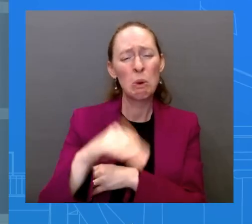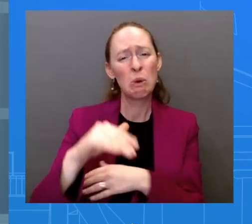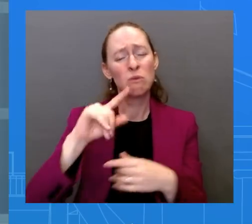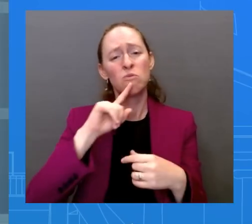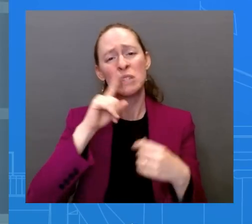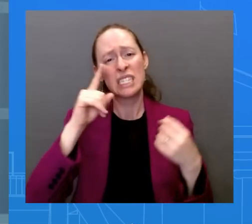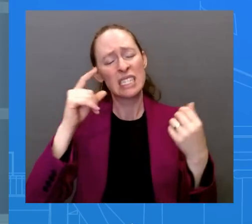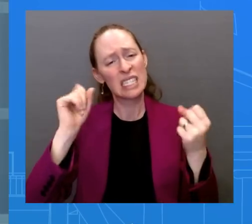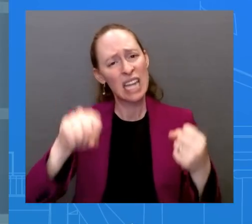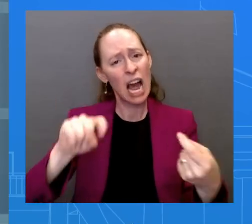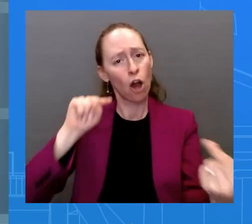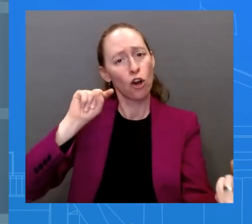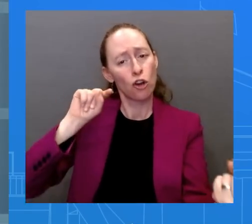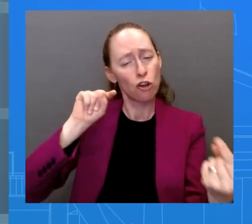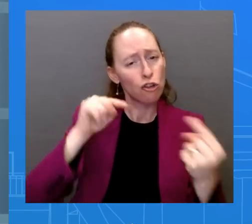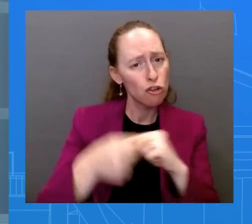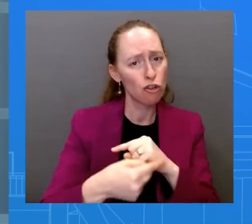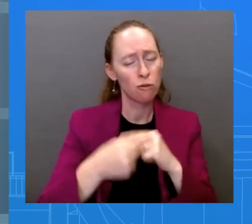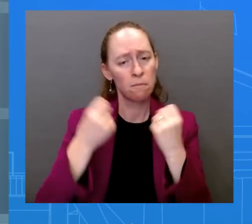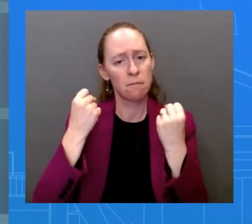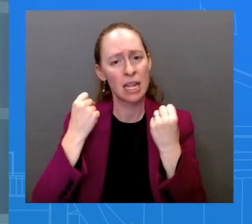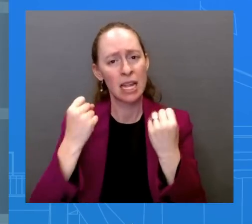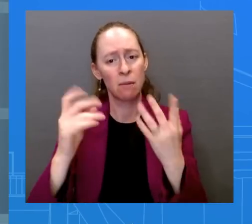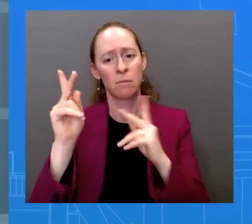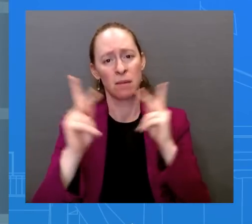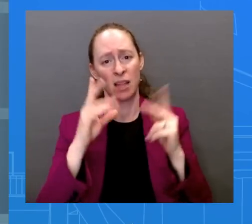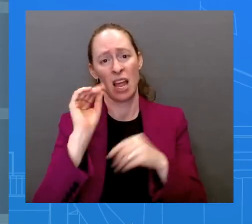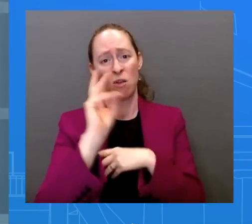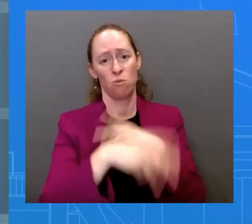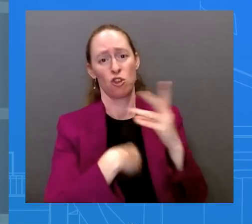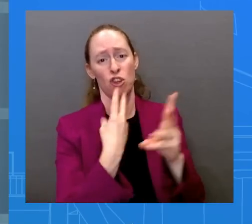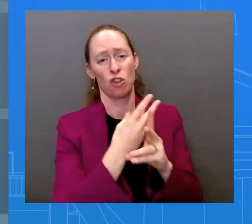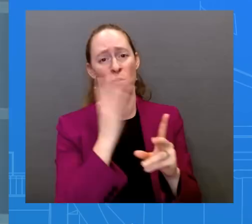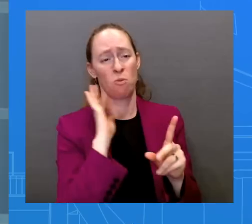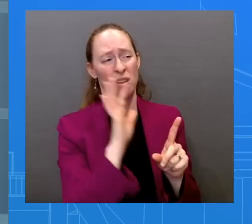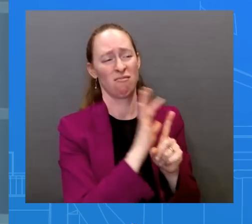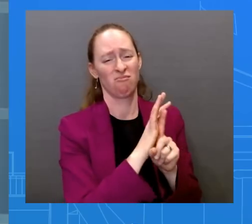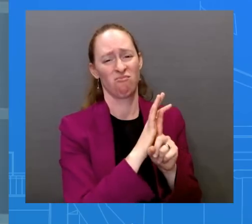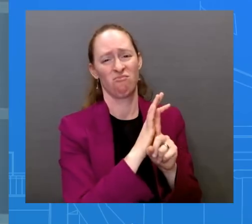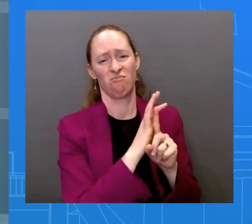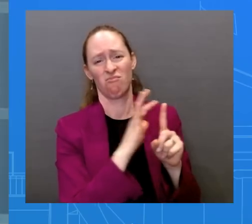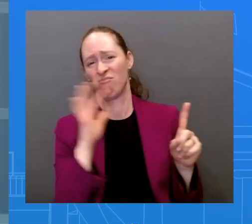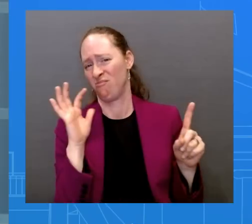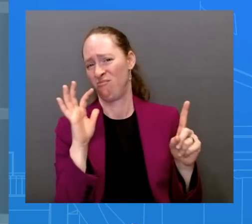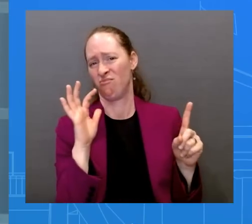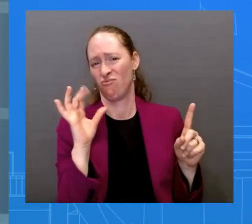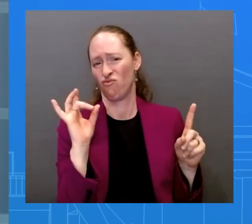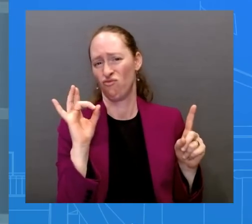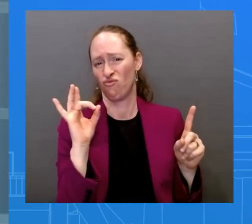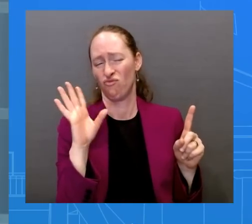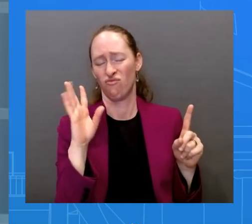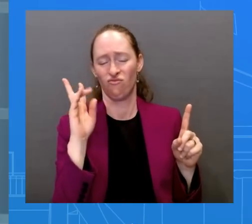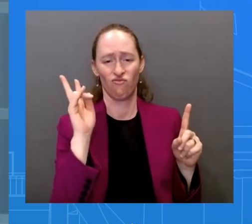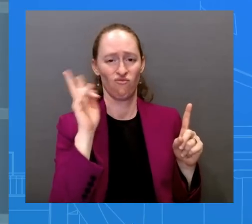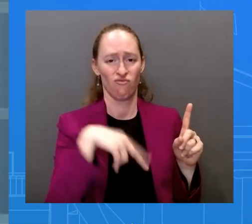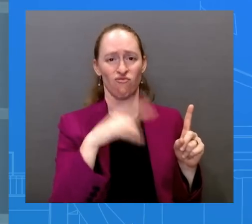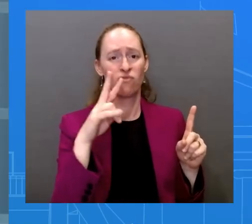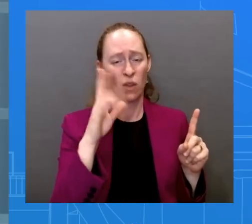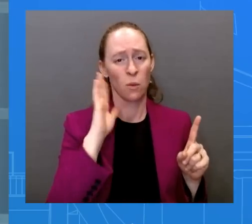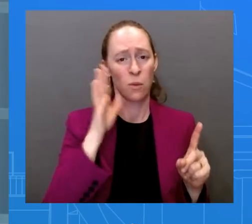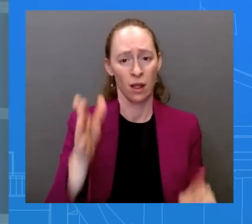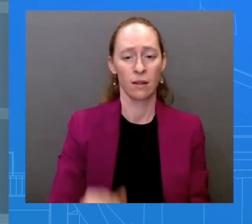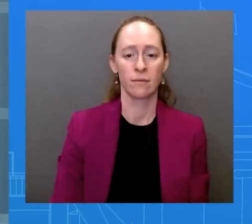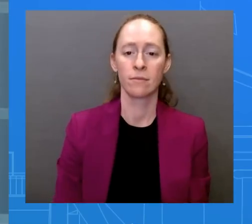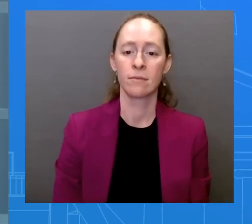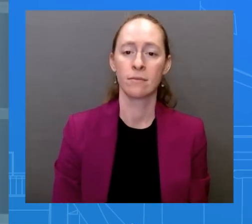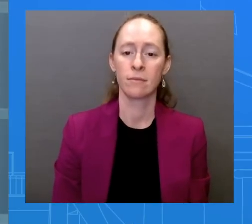stage. So this is not new rhetoric. We have heard this before from Russia. We have heard this before from Mr. Putin. They have made these